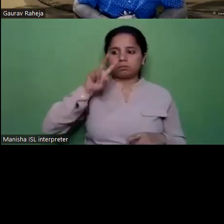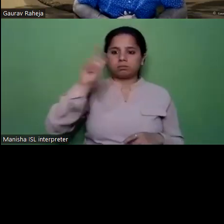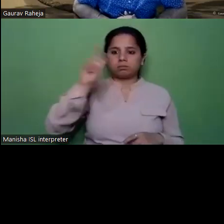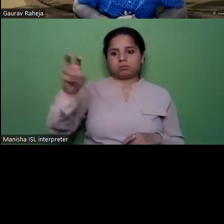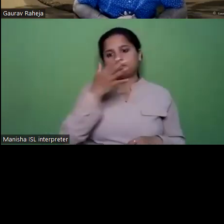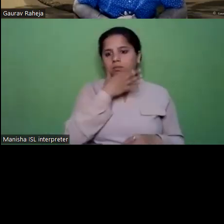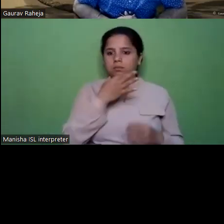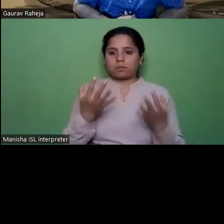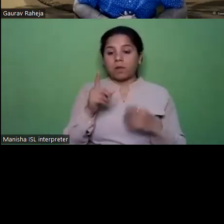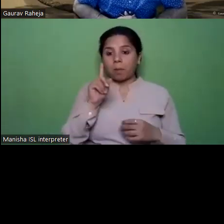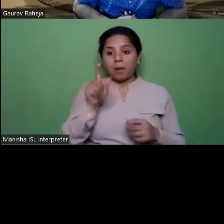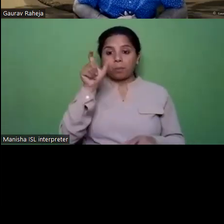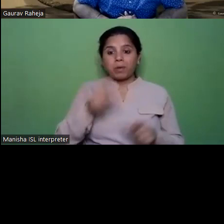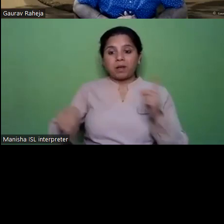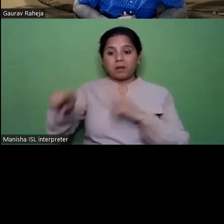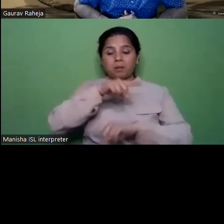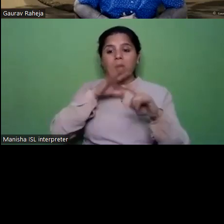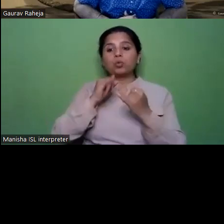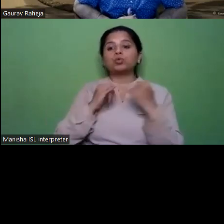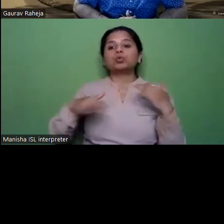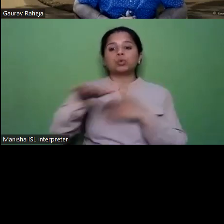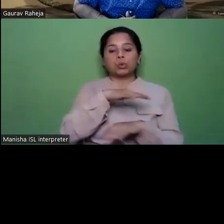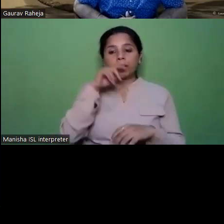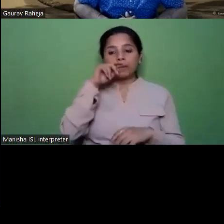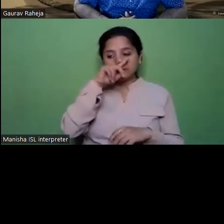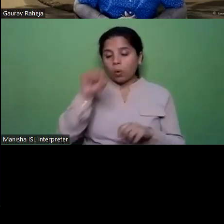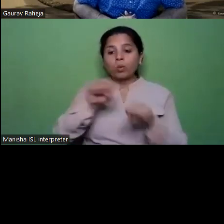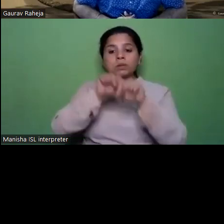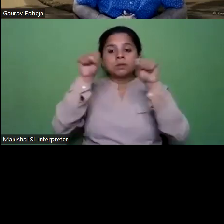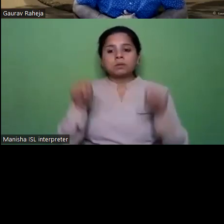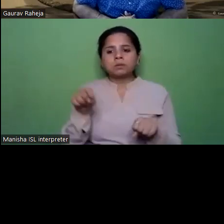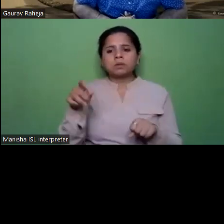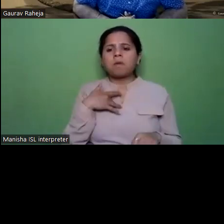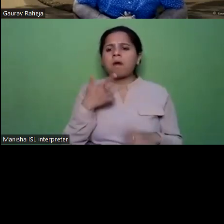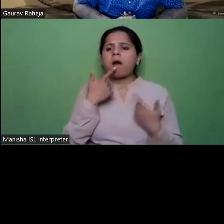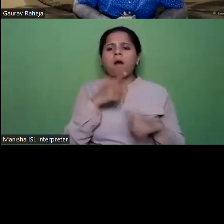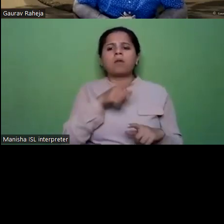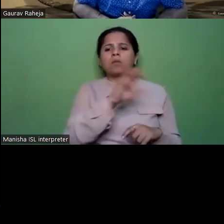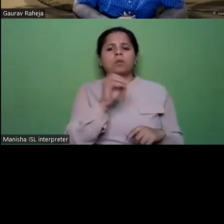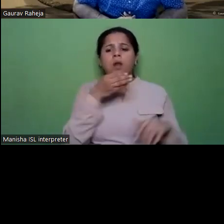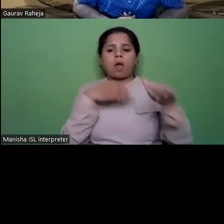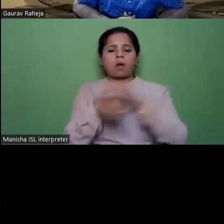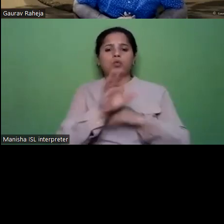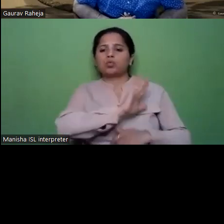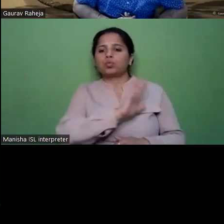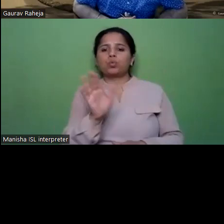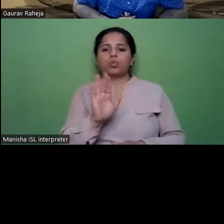but if the people of that society and system do not allow you to enter in, what worth is that